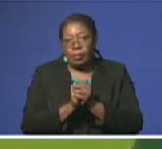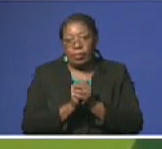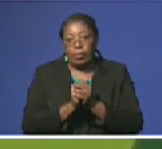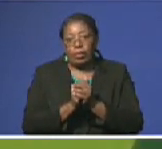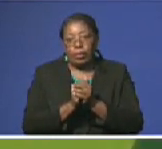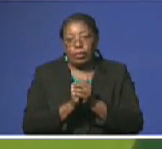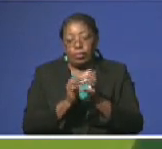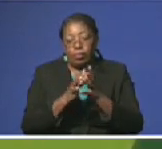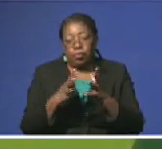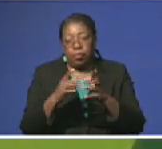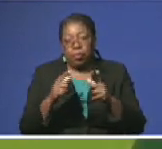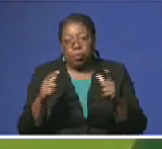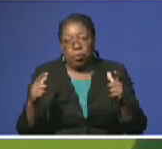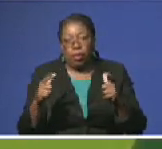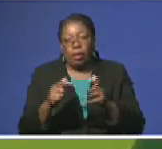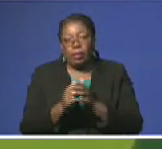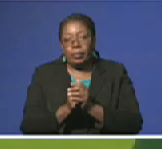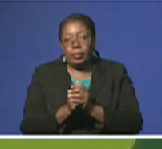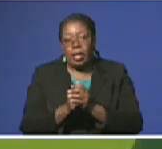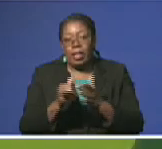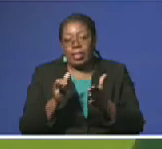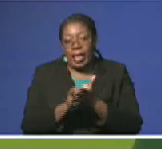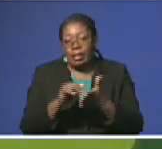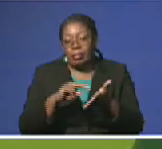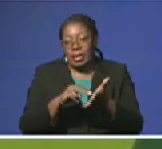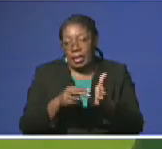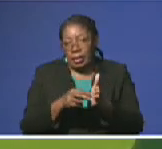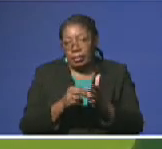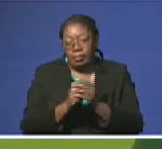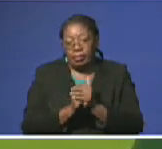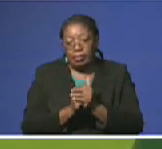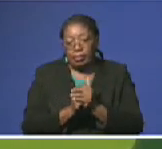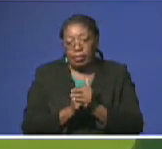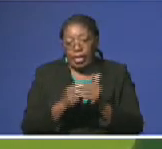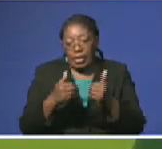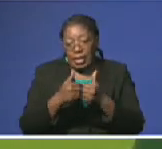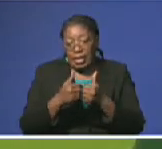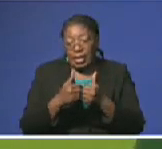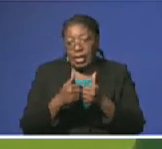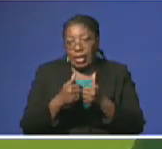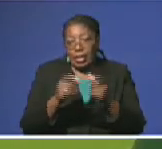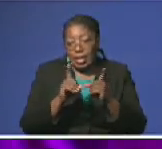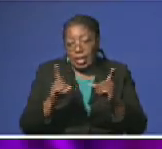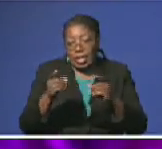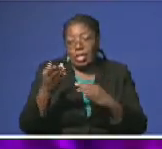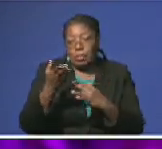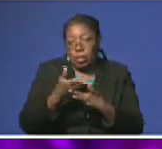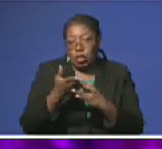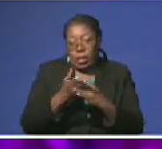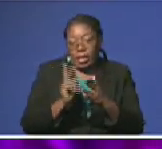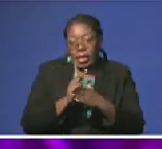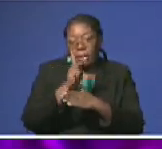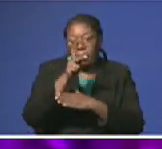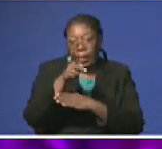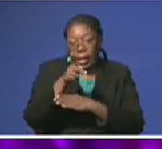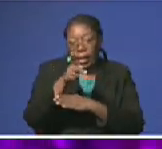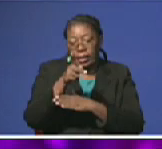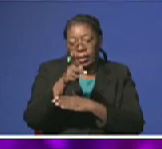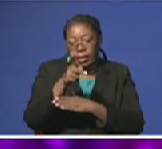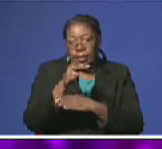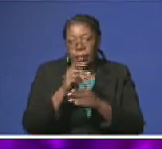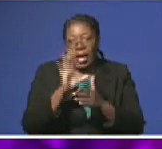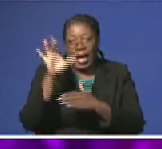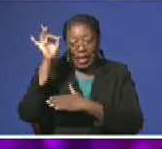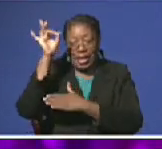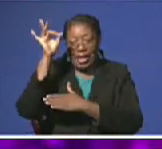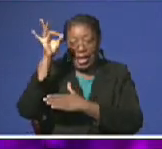density. That is basically the distance between the plants and the light panels. And now, for more info on Eeden Farms, you can